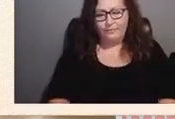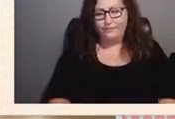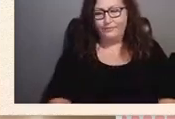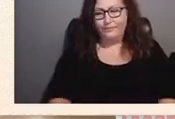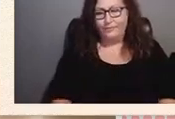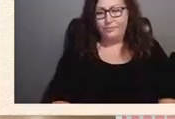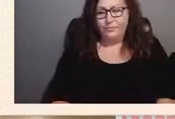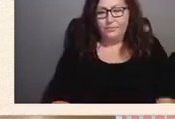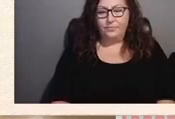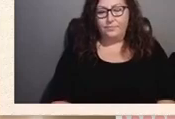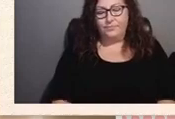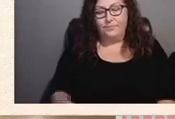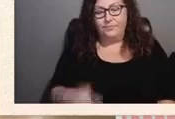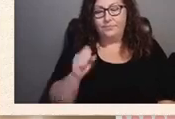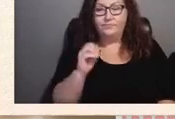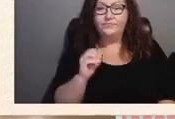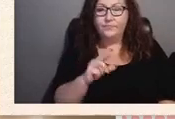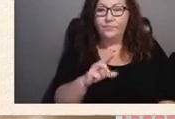So